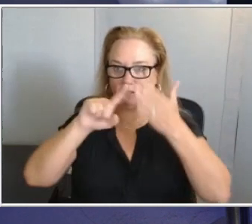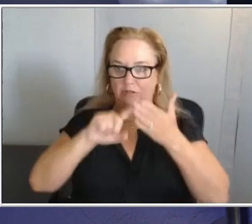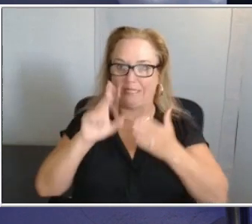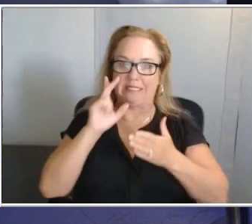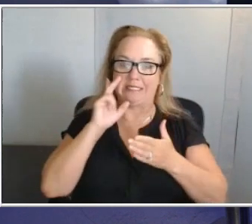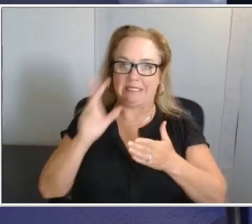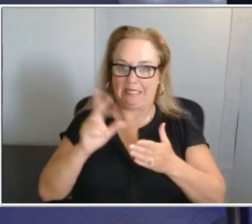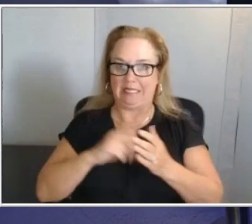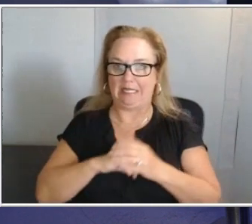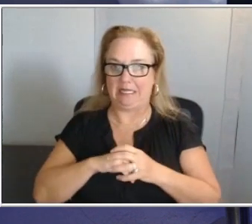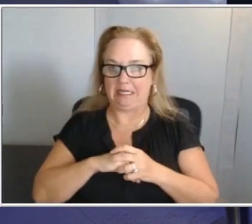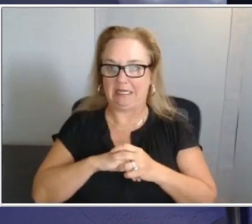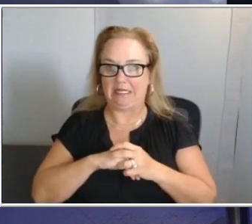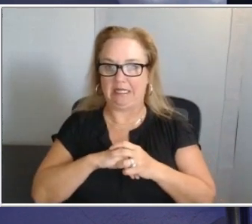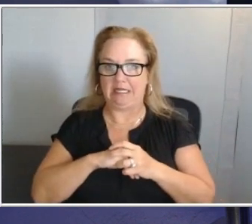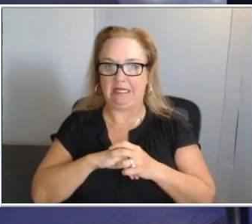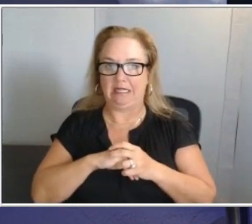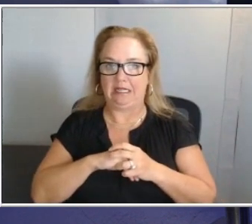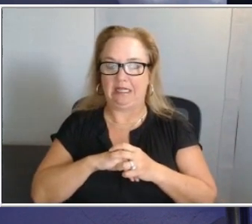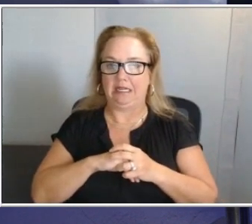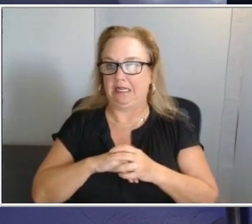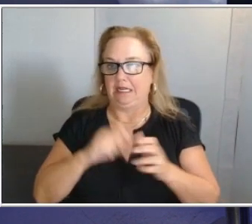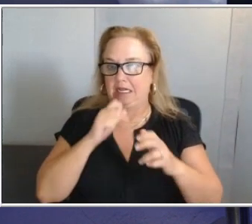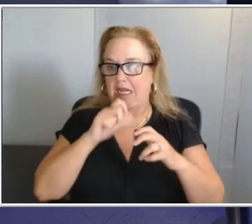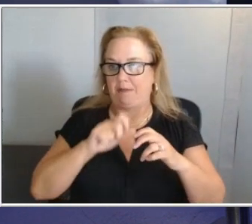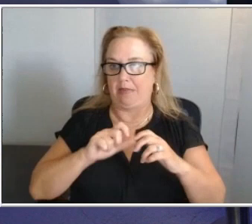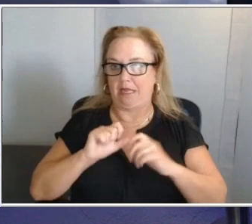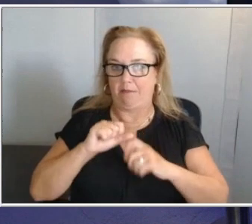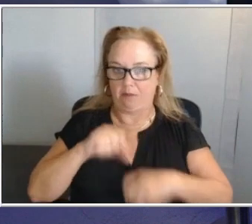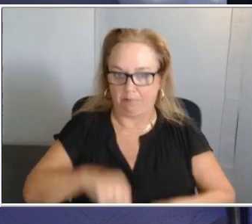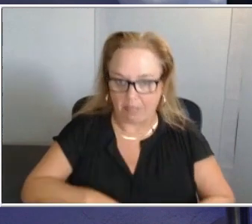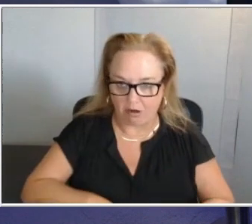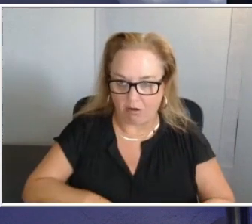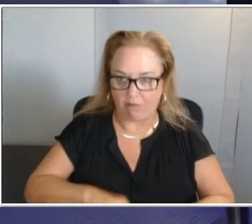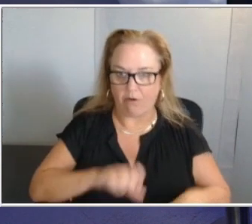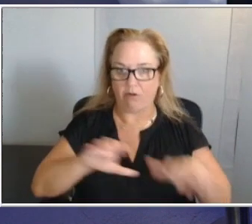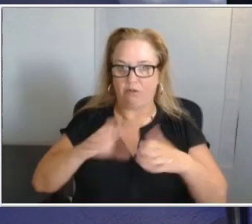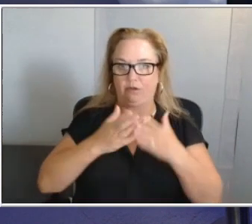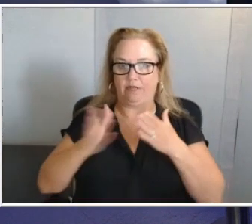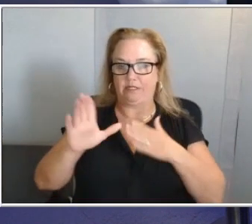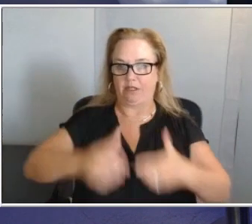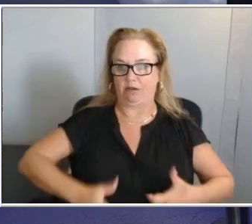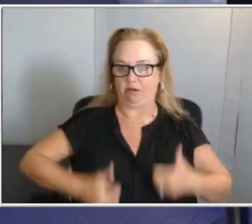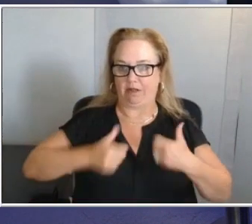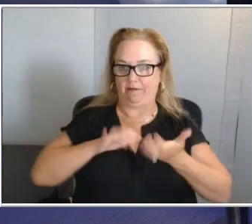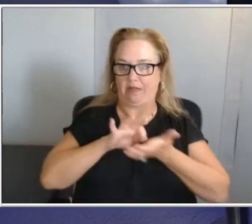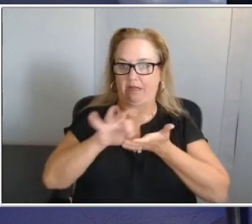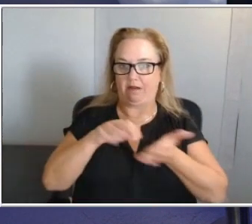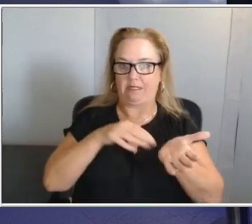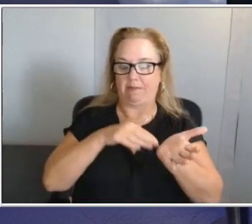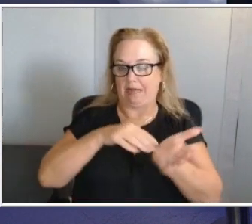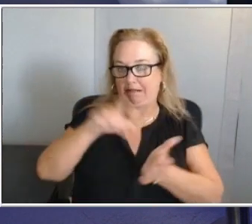Does the just not being able to bend over and not being able to do things in your life count as medically necessary?